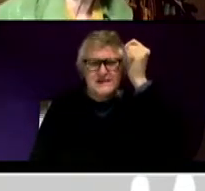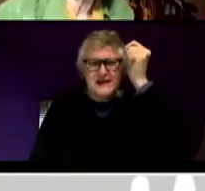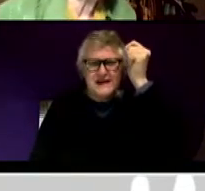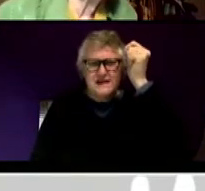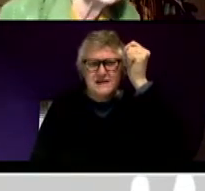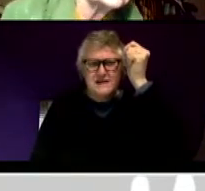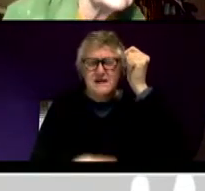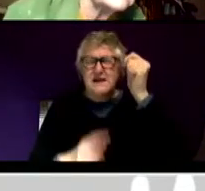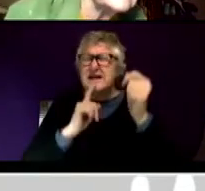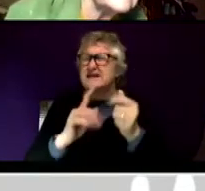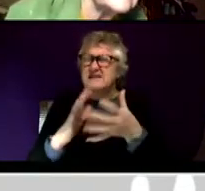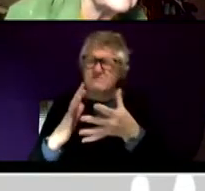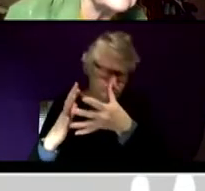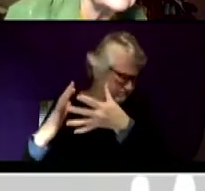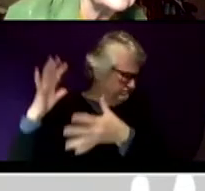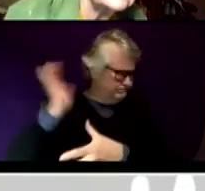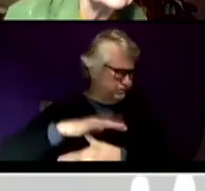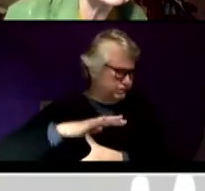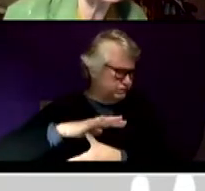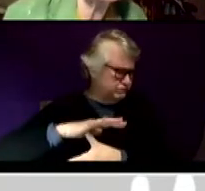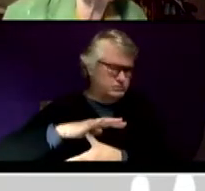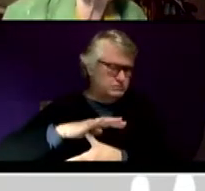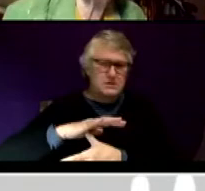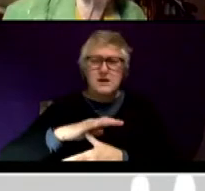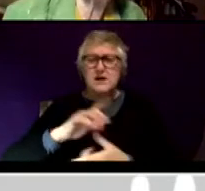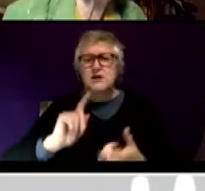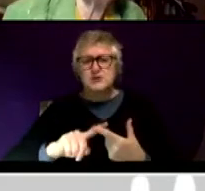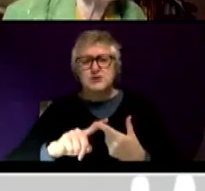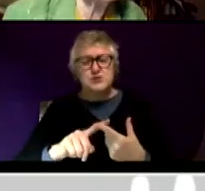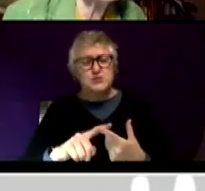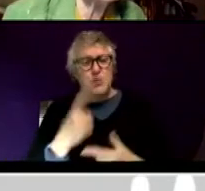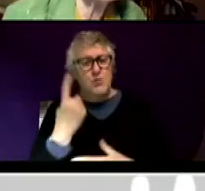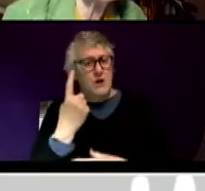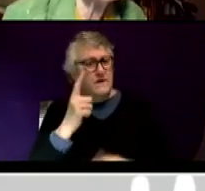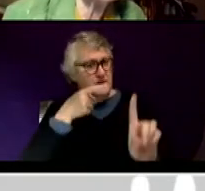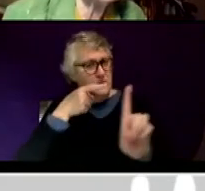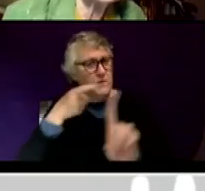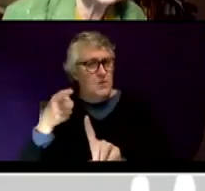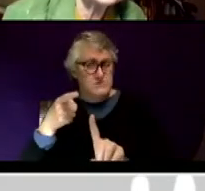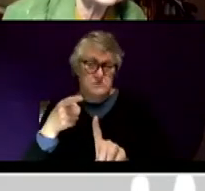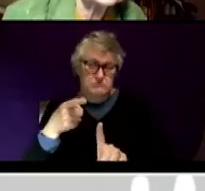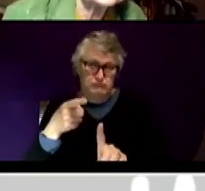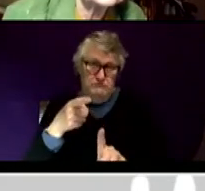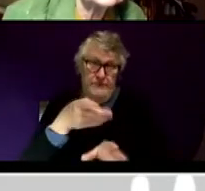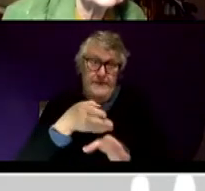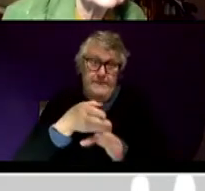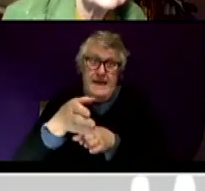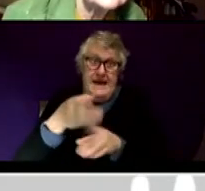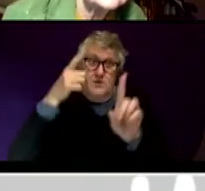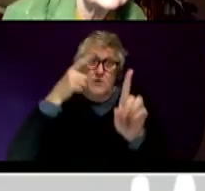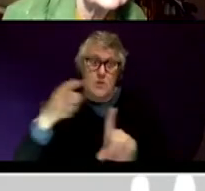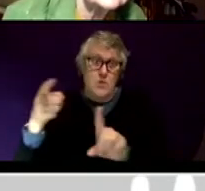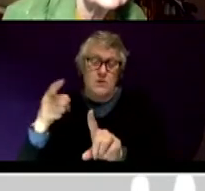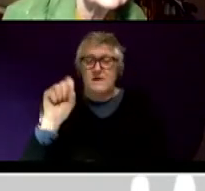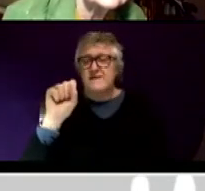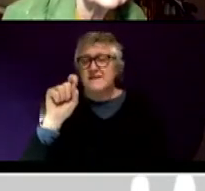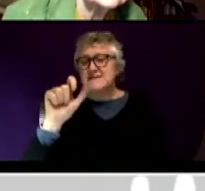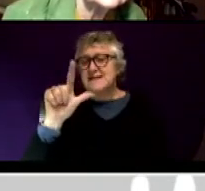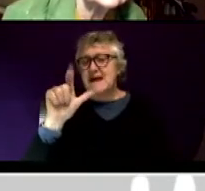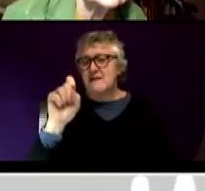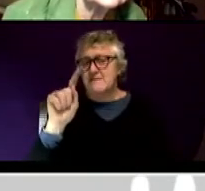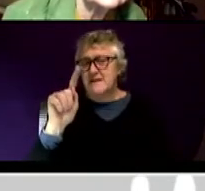tantamount, I think, to one of the goals of, or the main goal of the settlement committee, first of